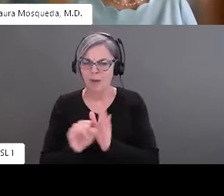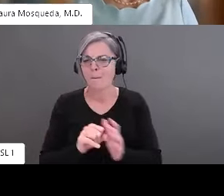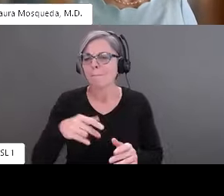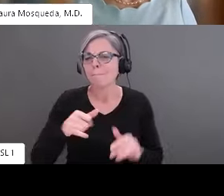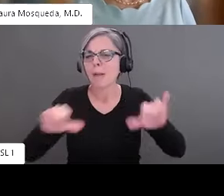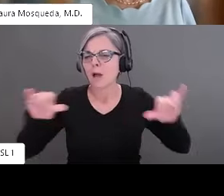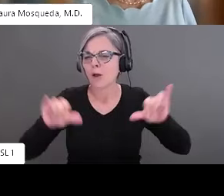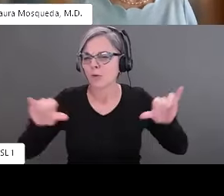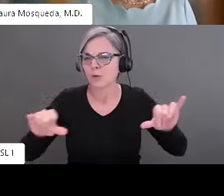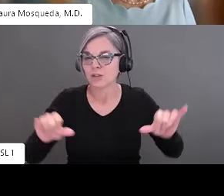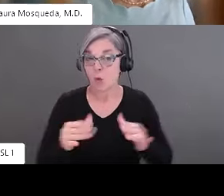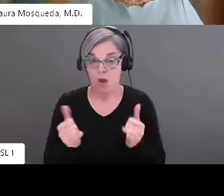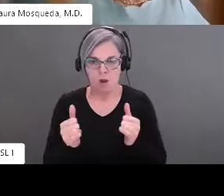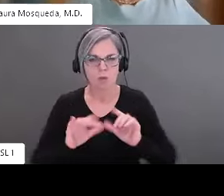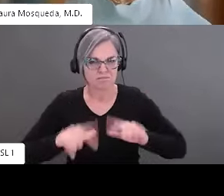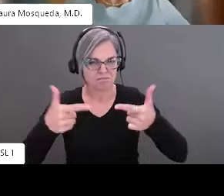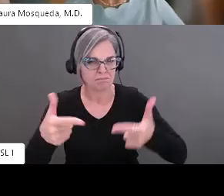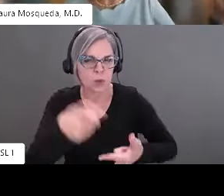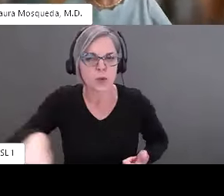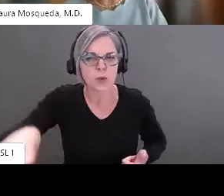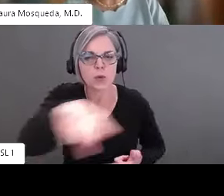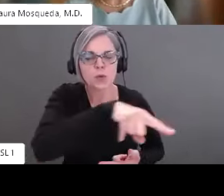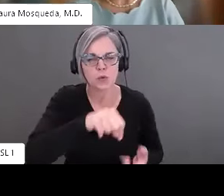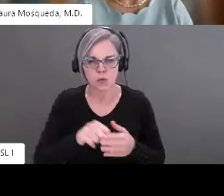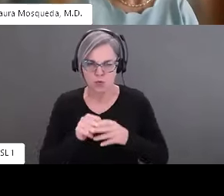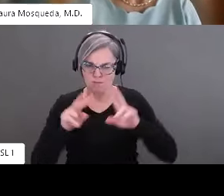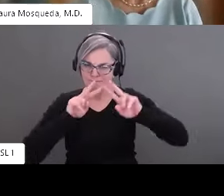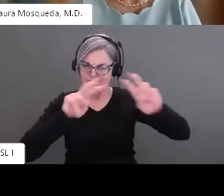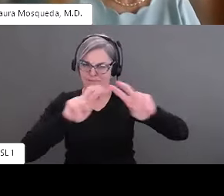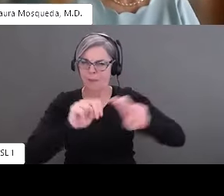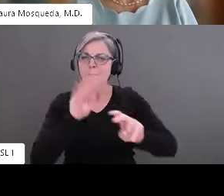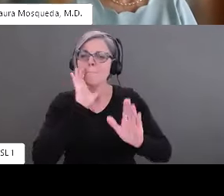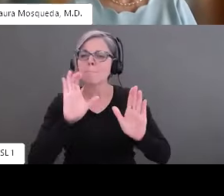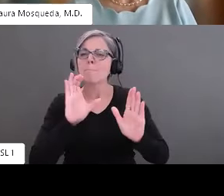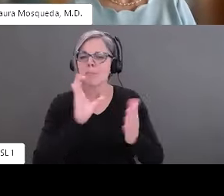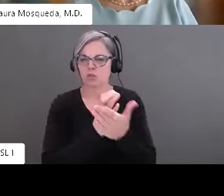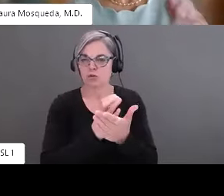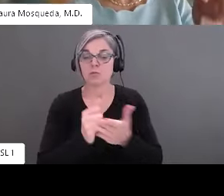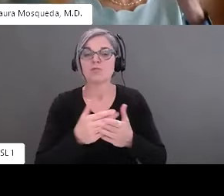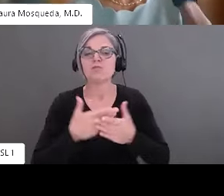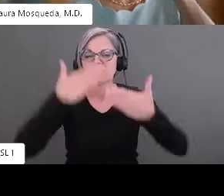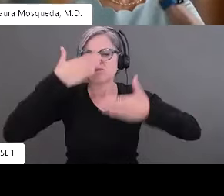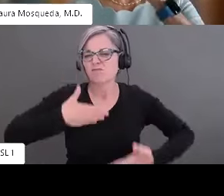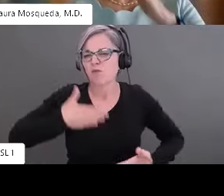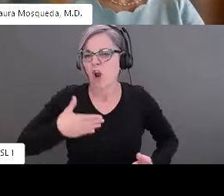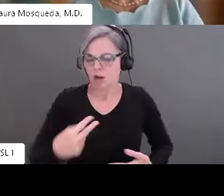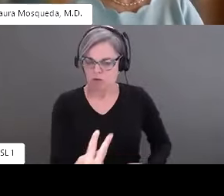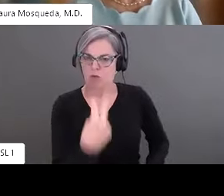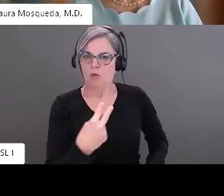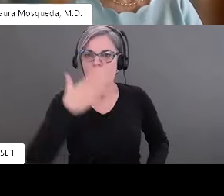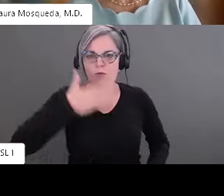notice on this, what we call anterior view, frontal view of a person? This was based on